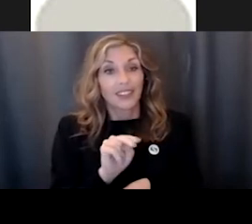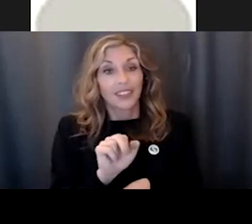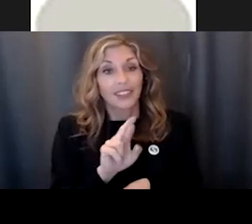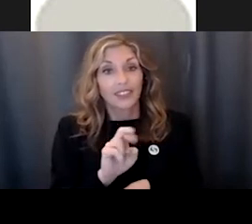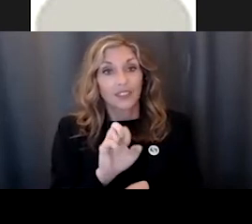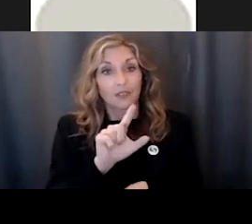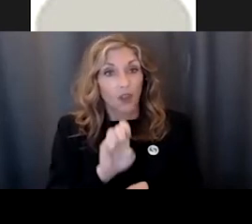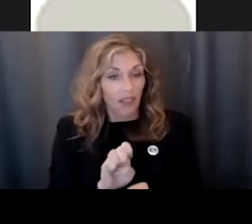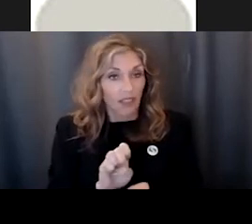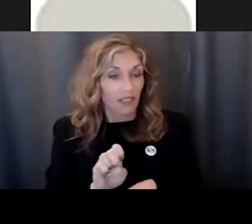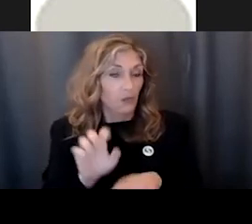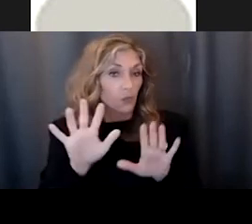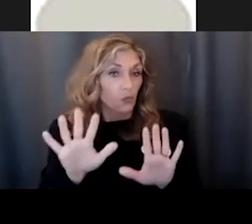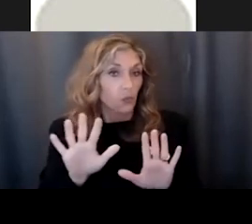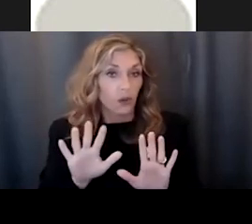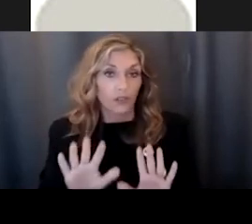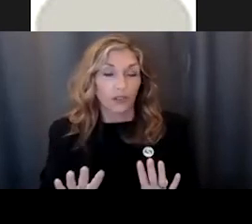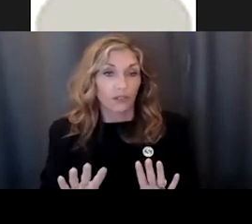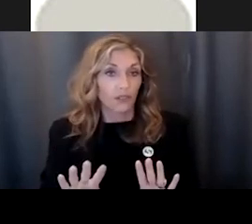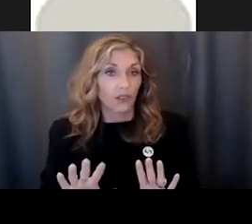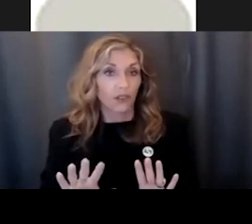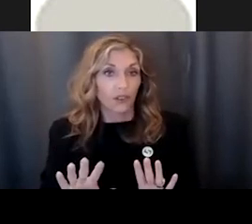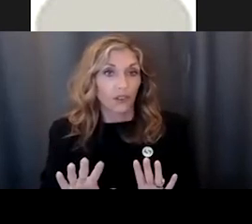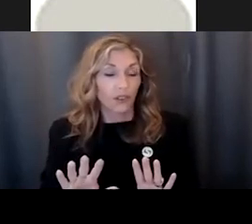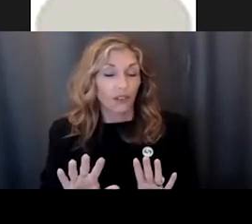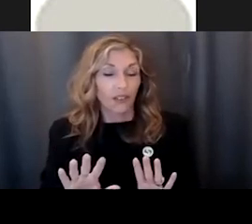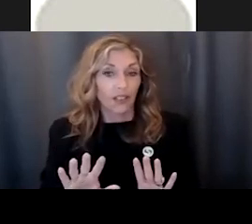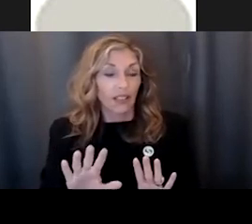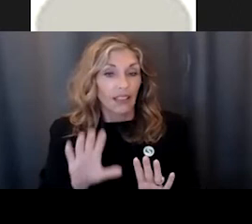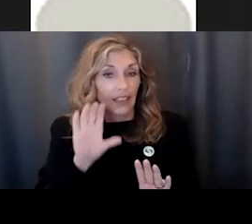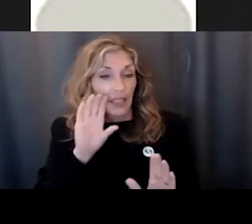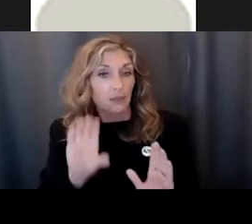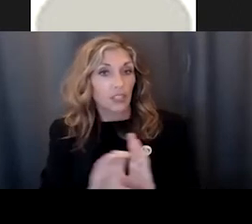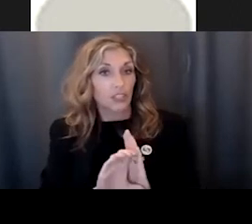Wonderful images. I love those, the ritual of